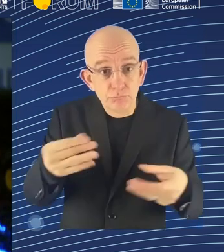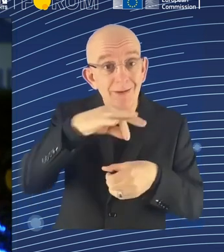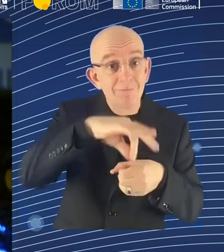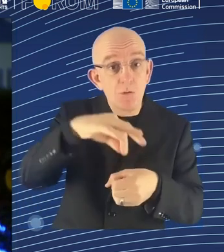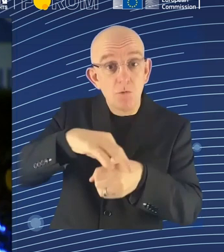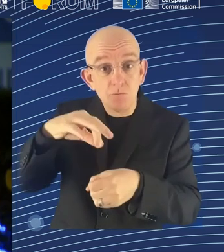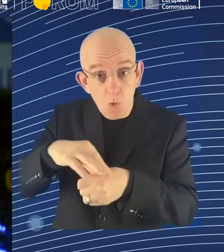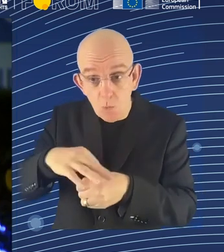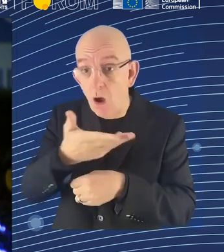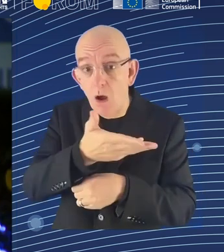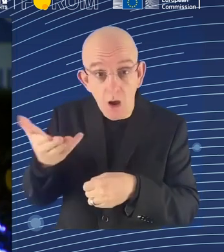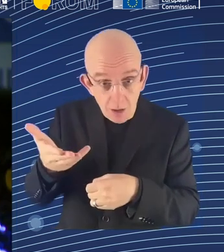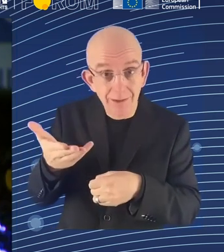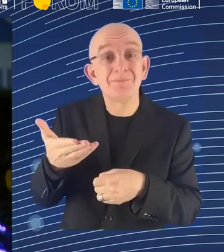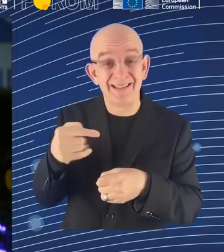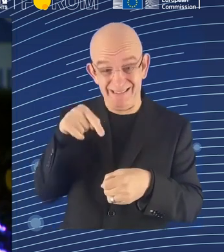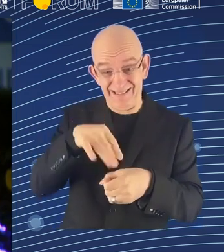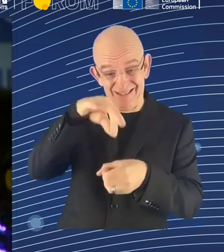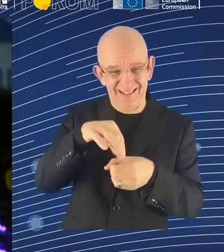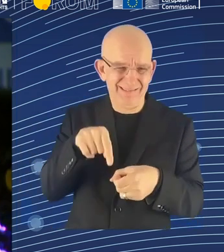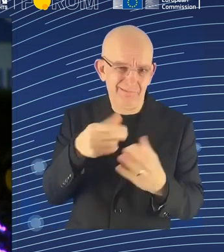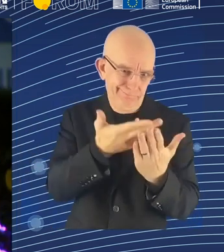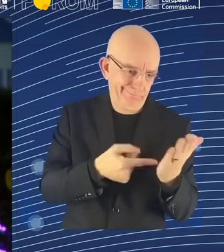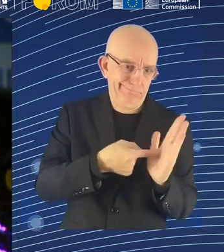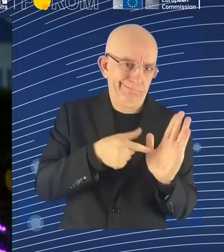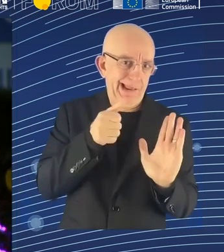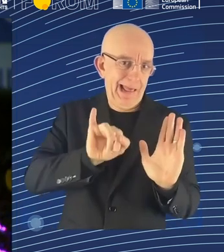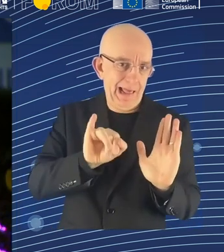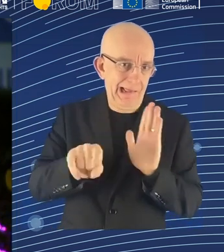risk: acceptable, a little more complicated,